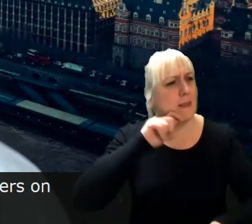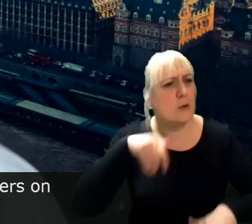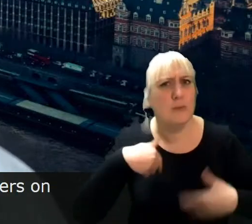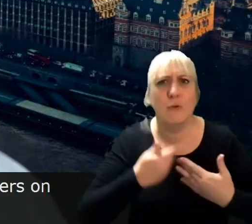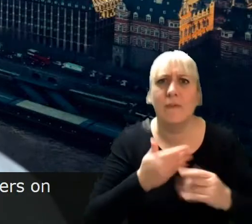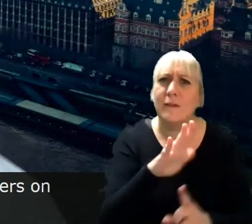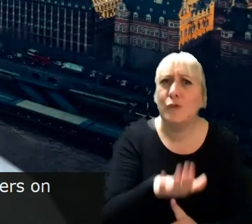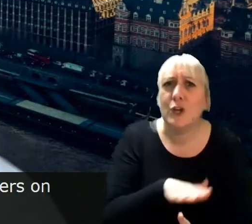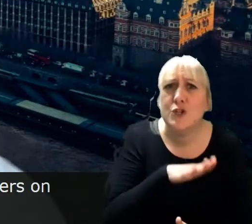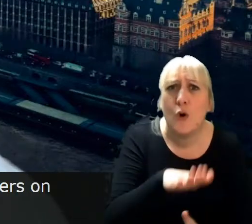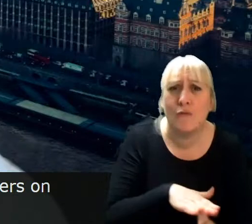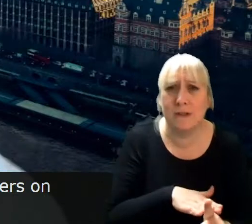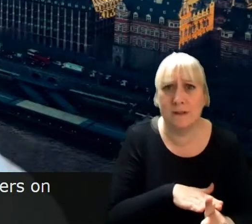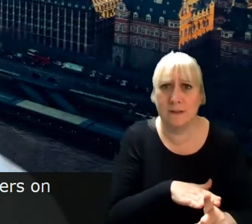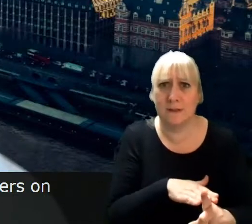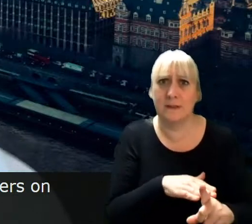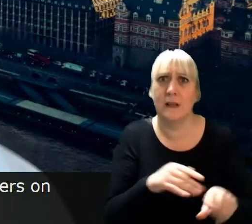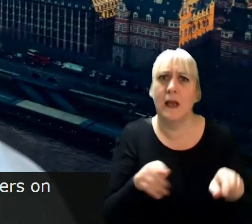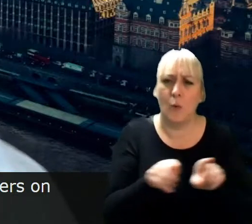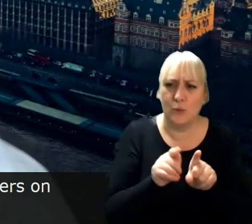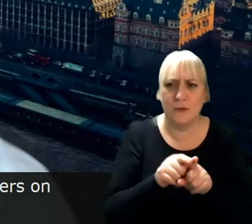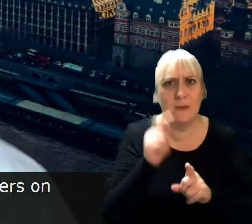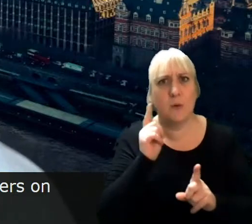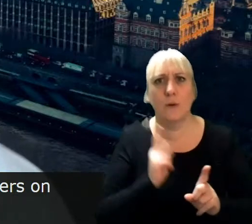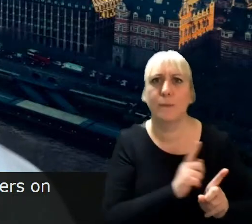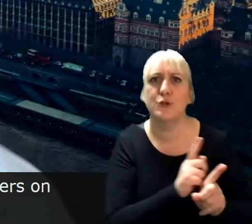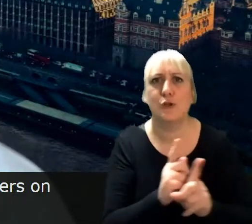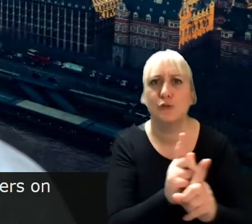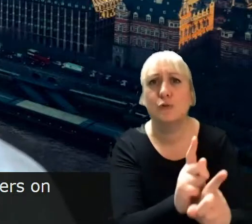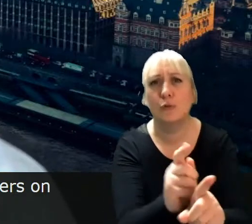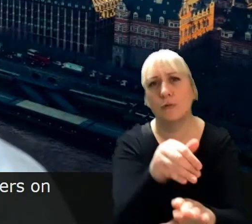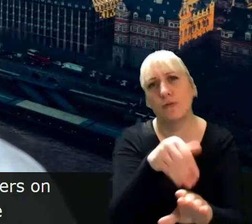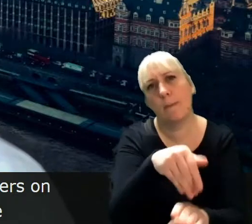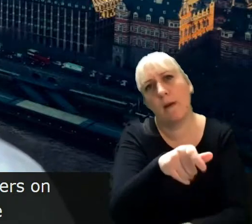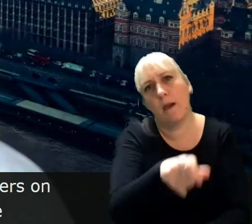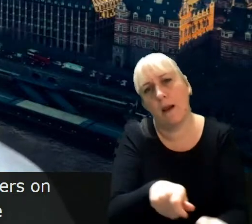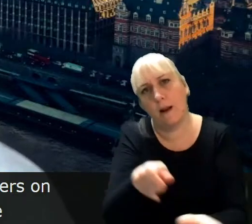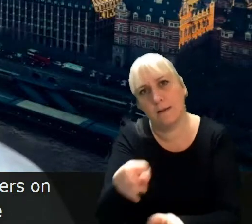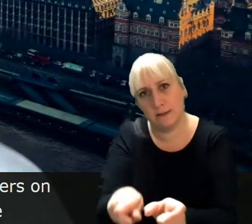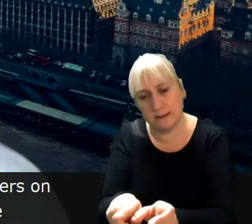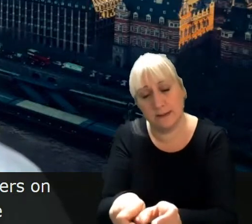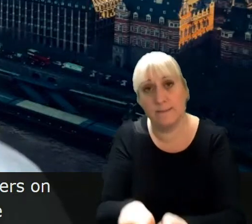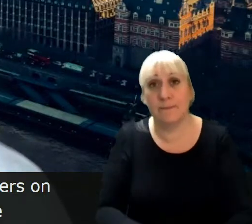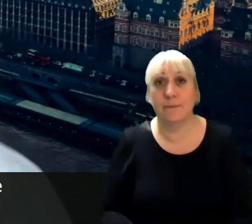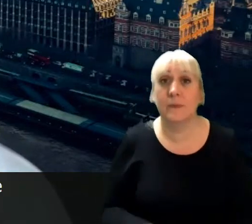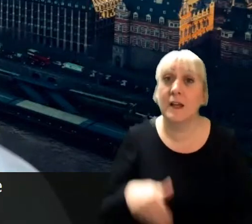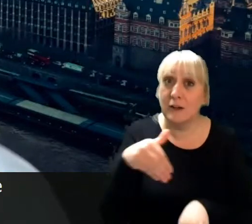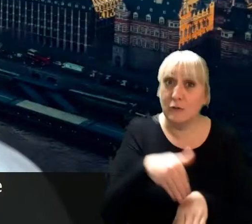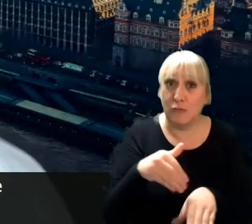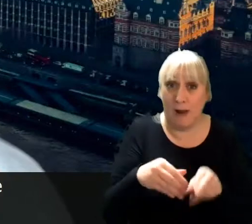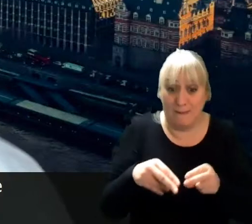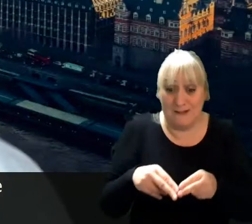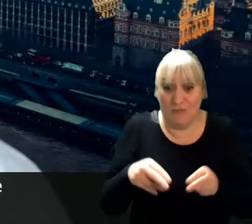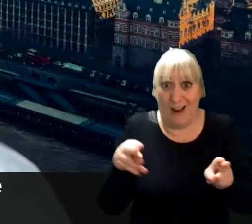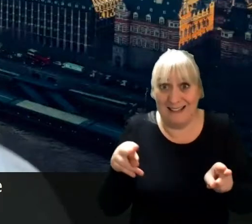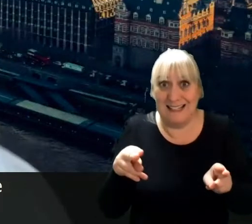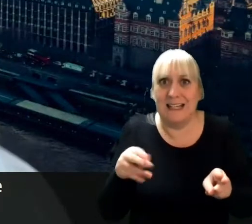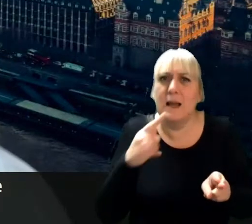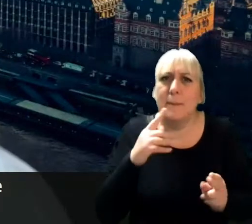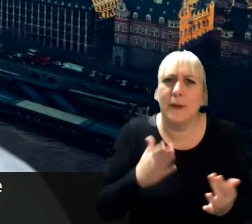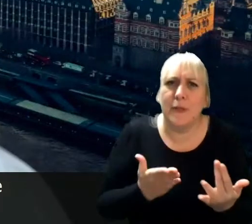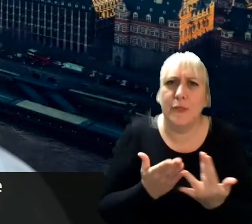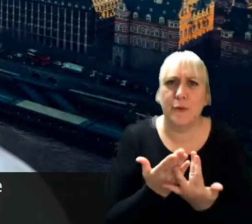be pursuing criminals as well. The other thing as well, while crime is rising under this mayor, even during lockdown, gun crime